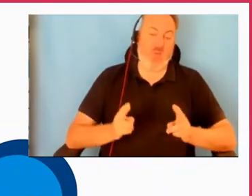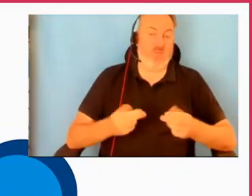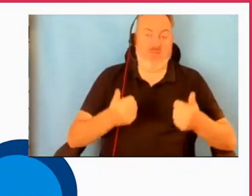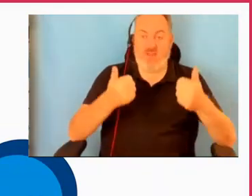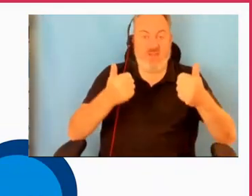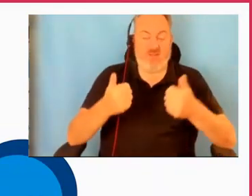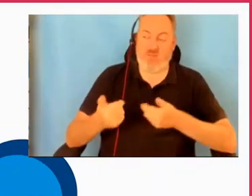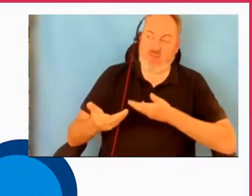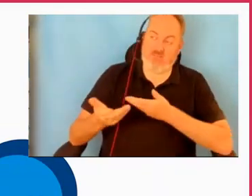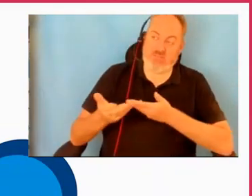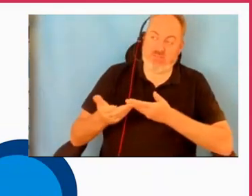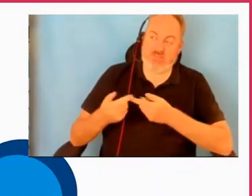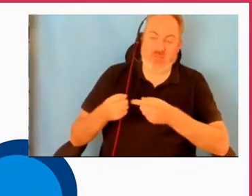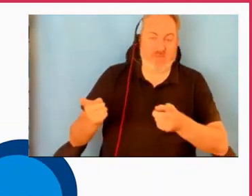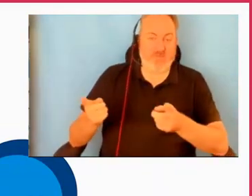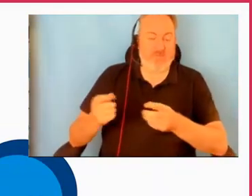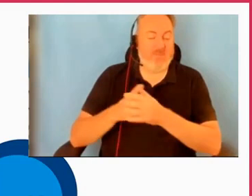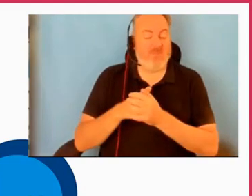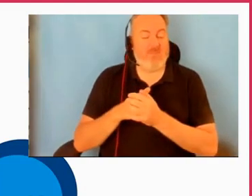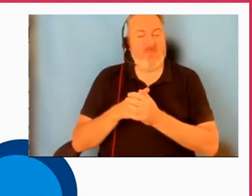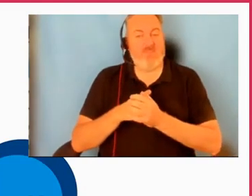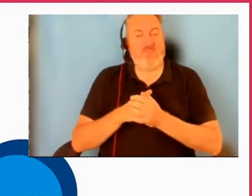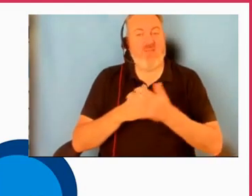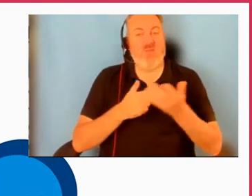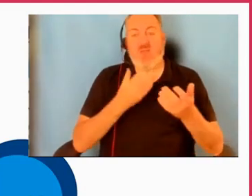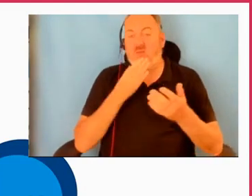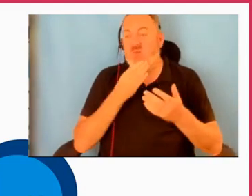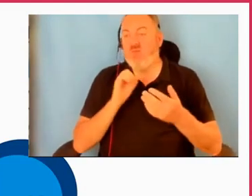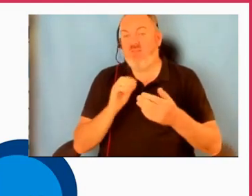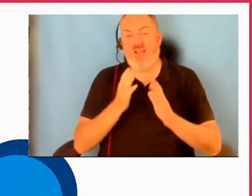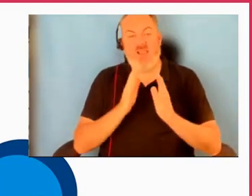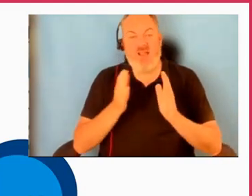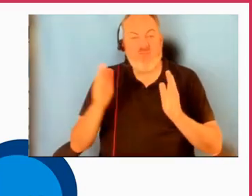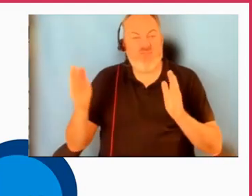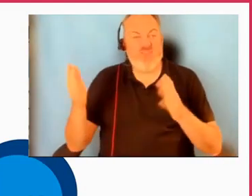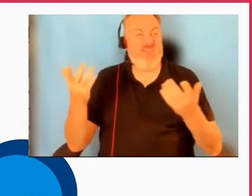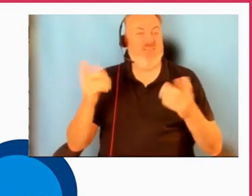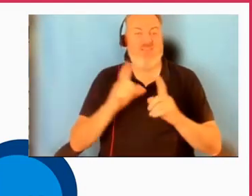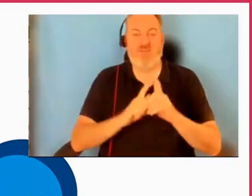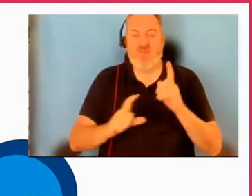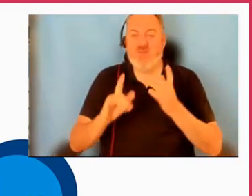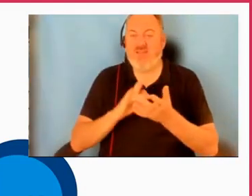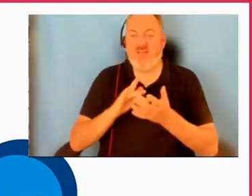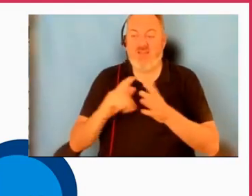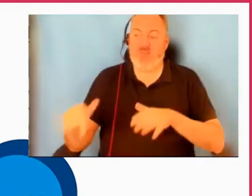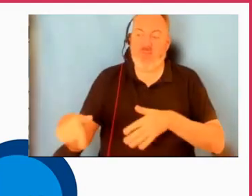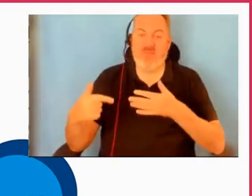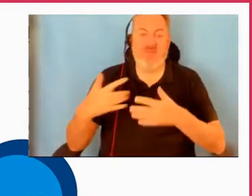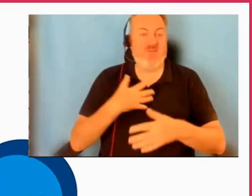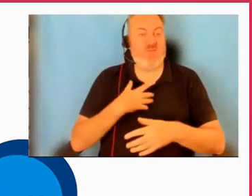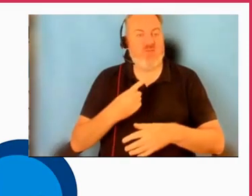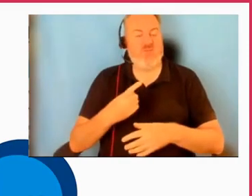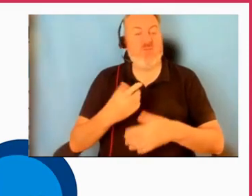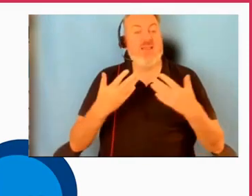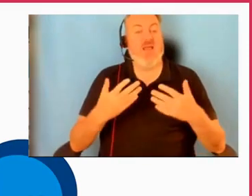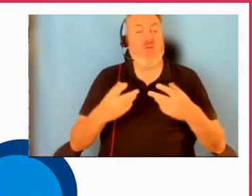it could also be from a community centre or a library as well. And then I'm going to move on now to